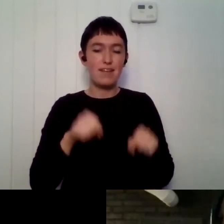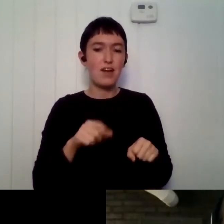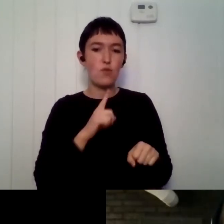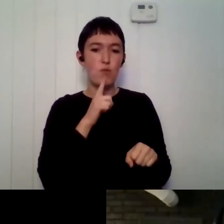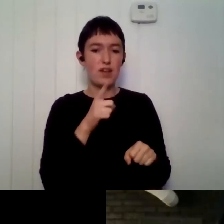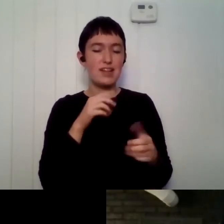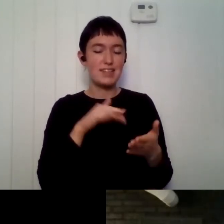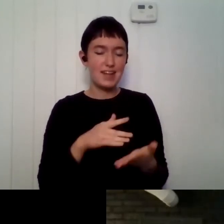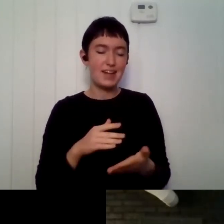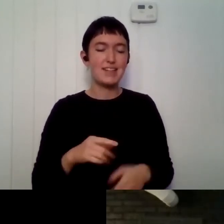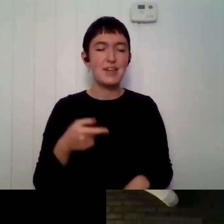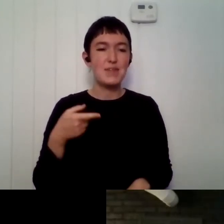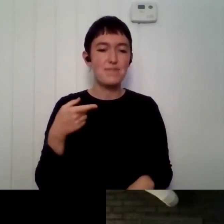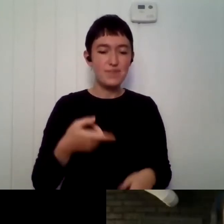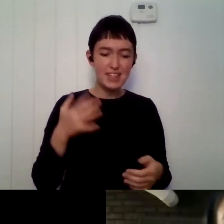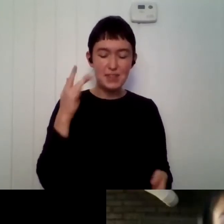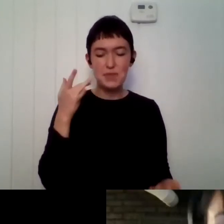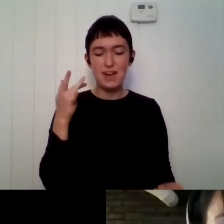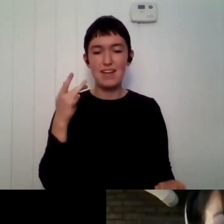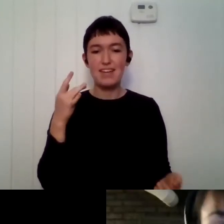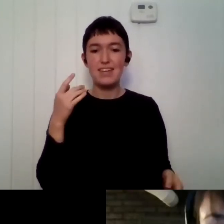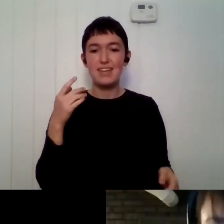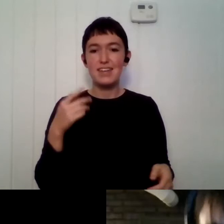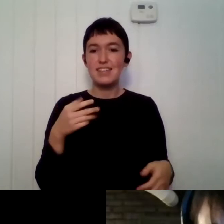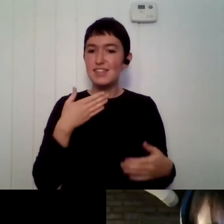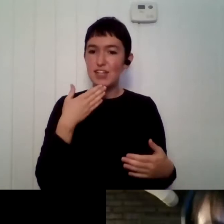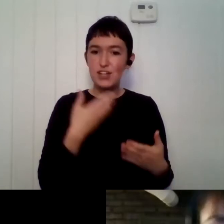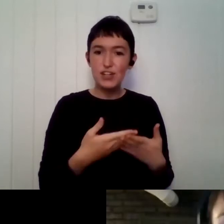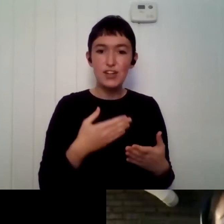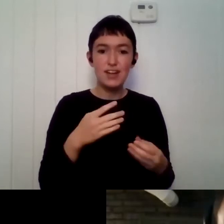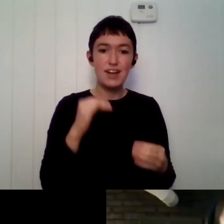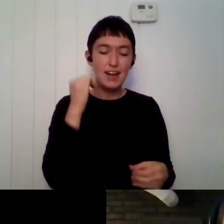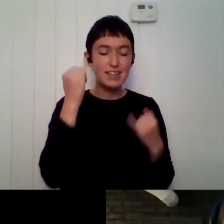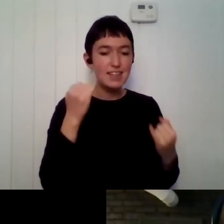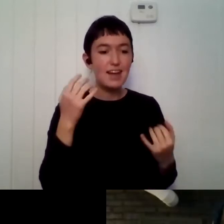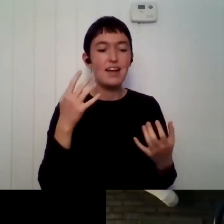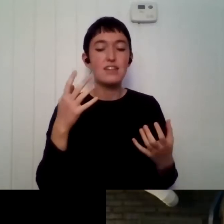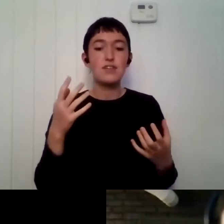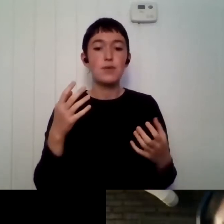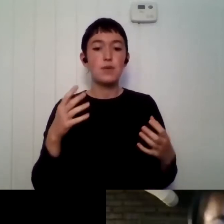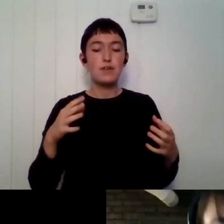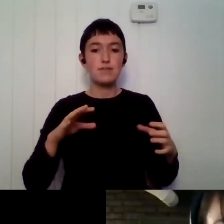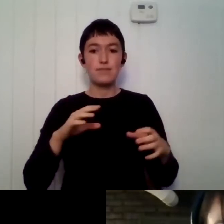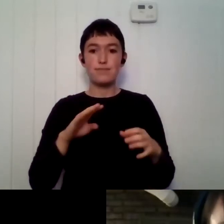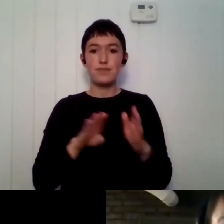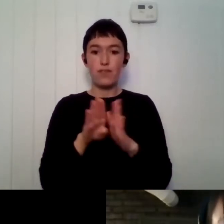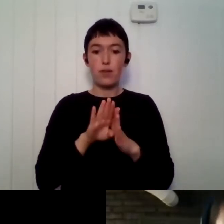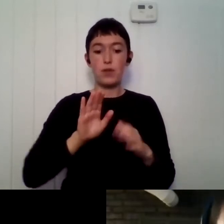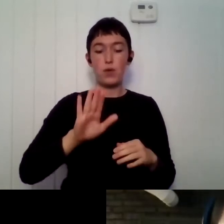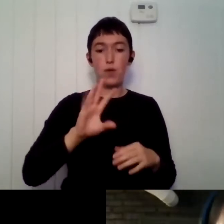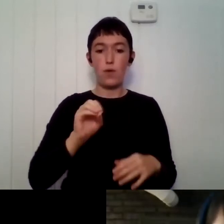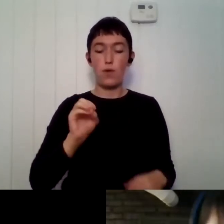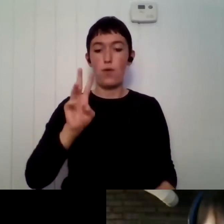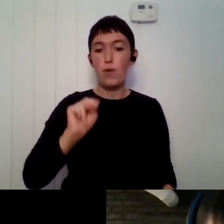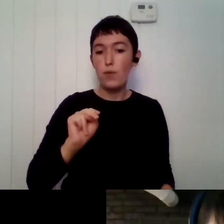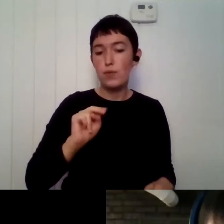these. So this is why it's like becomes a good idea. At some point you want to start your own research group and you want to hire like students and other researchers